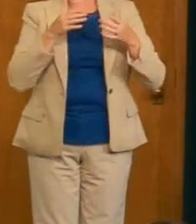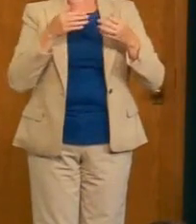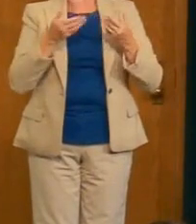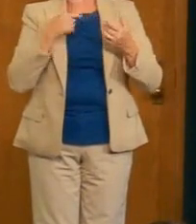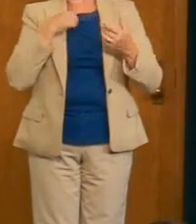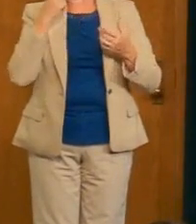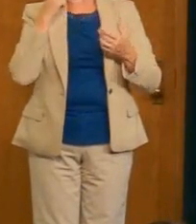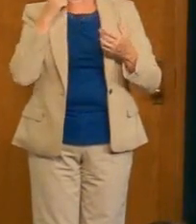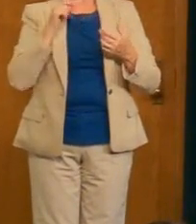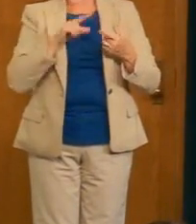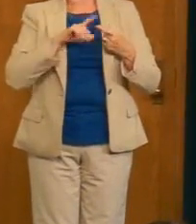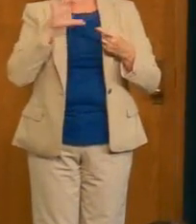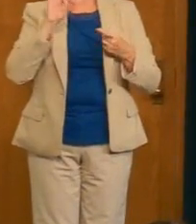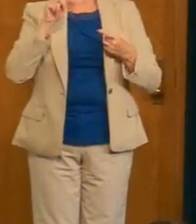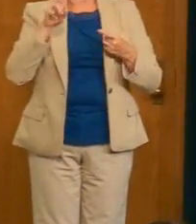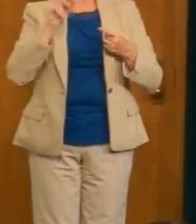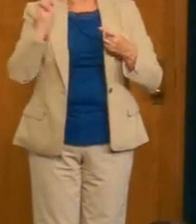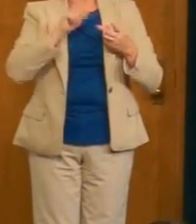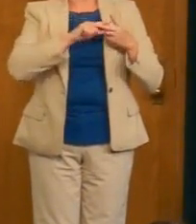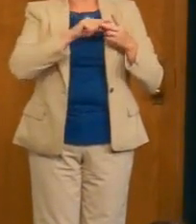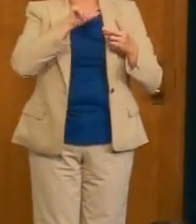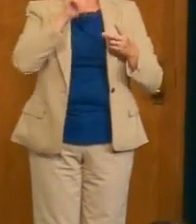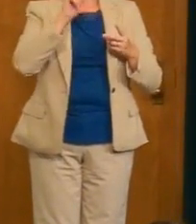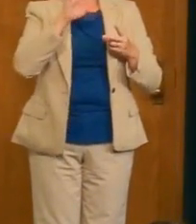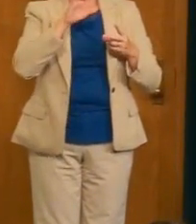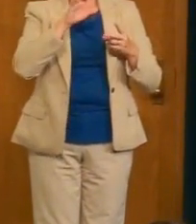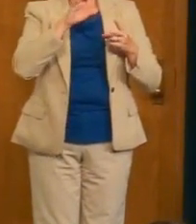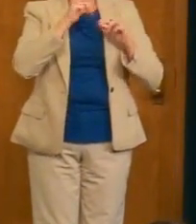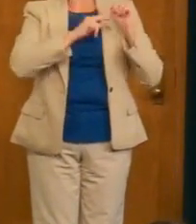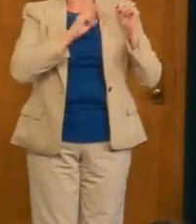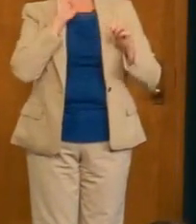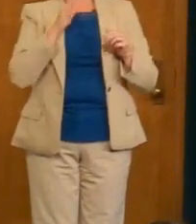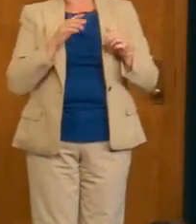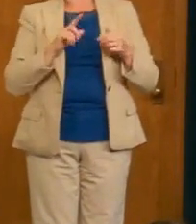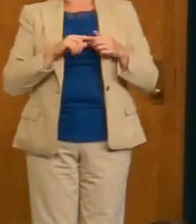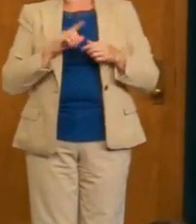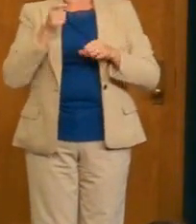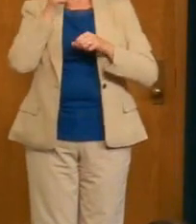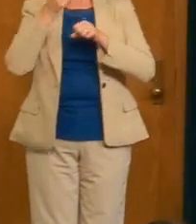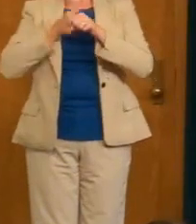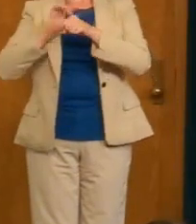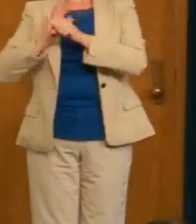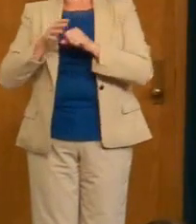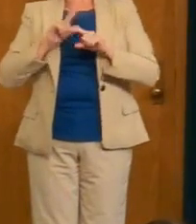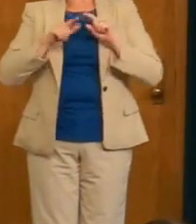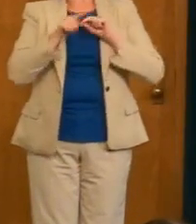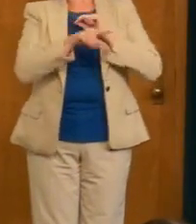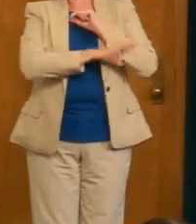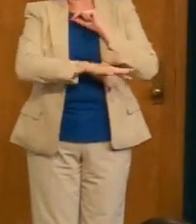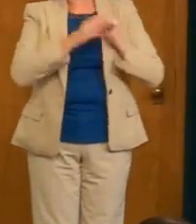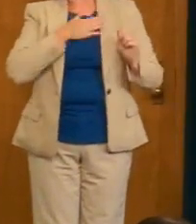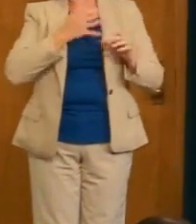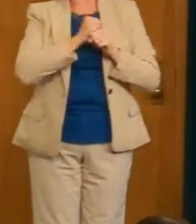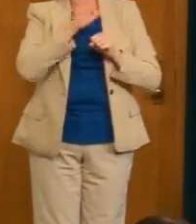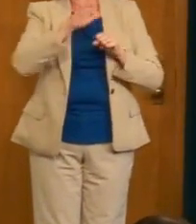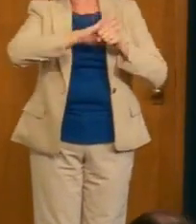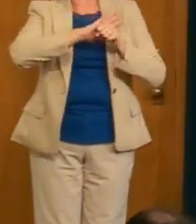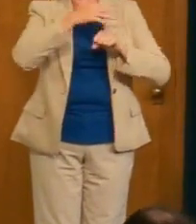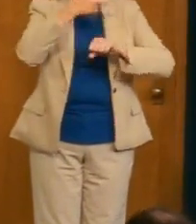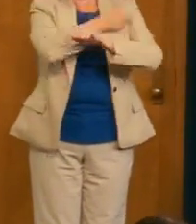put out the very brief but concise guidance that we did here today, was so that people could look